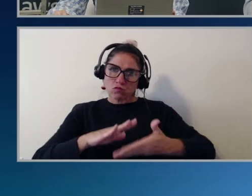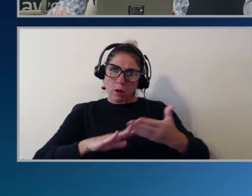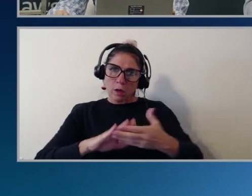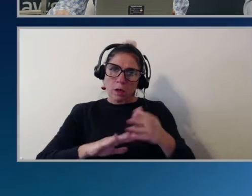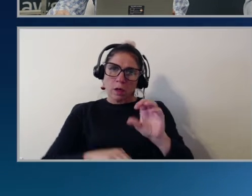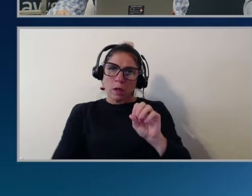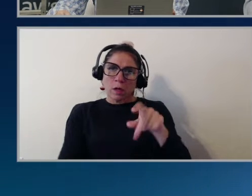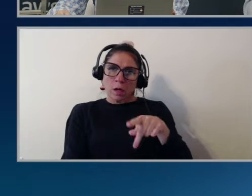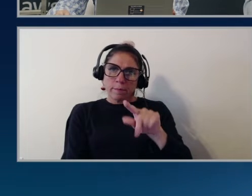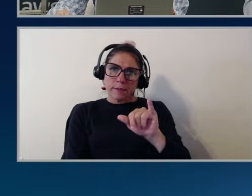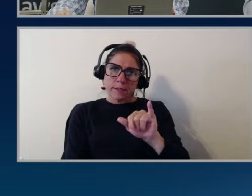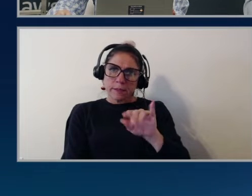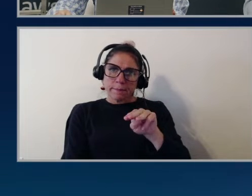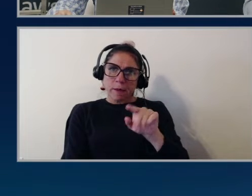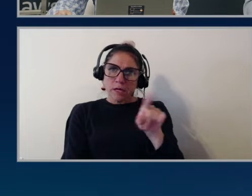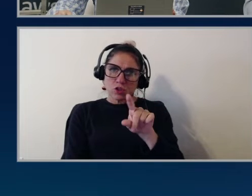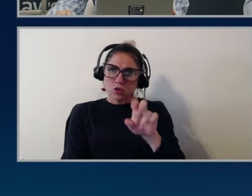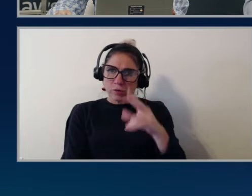optimizer job.